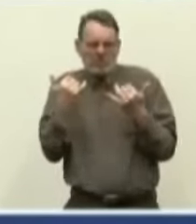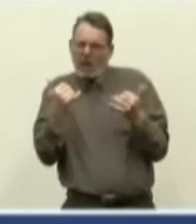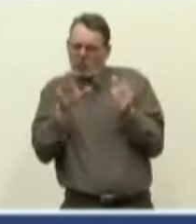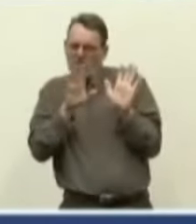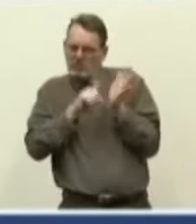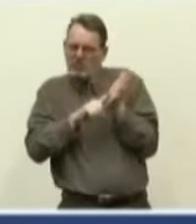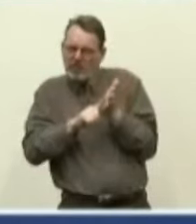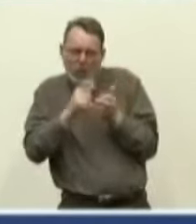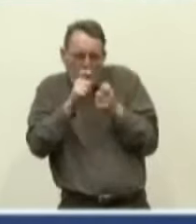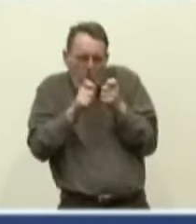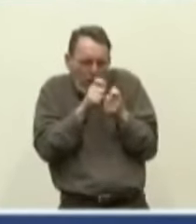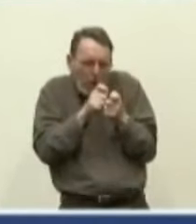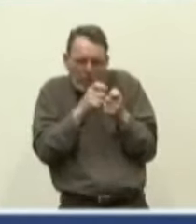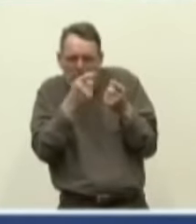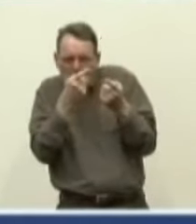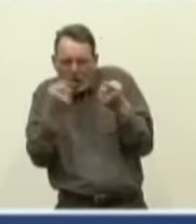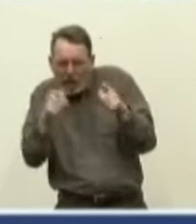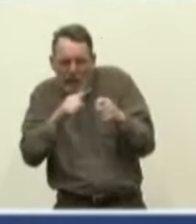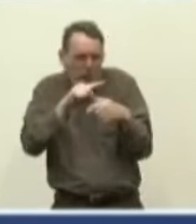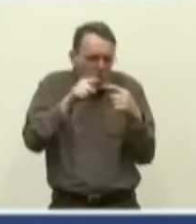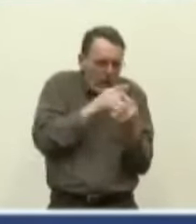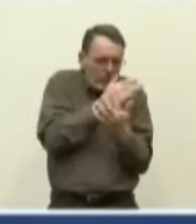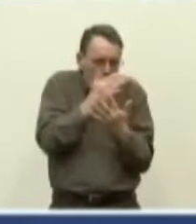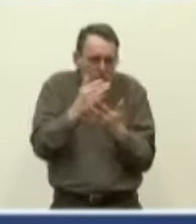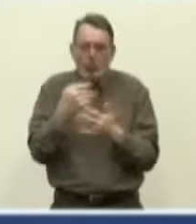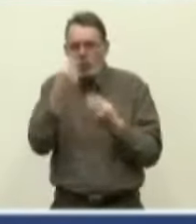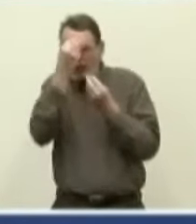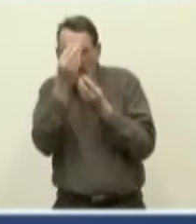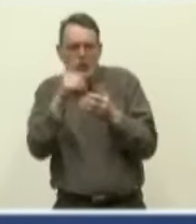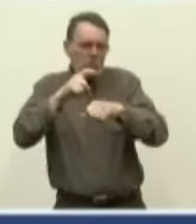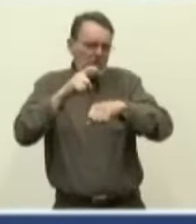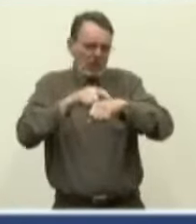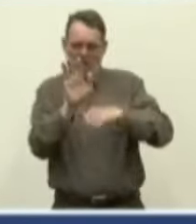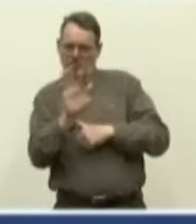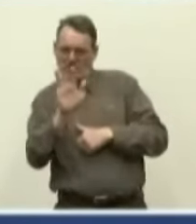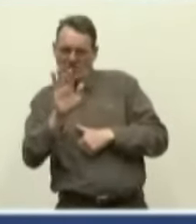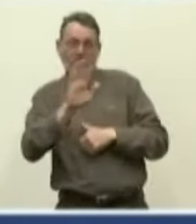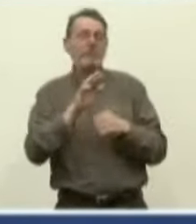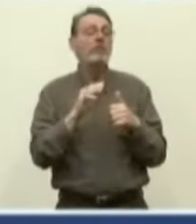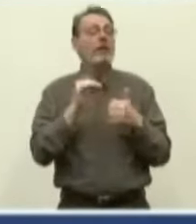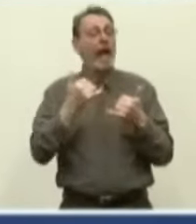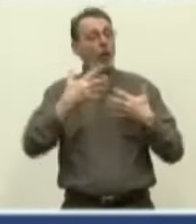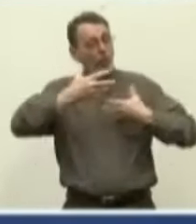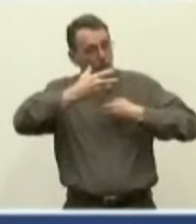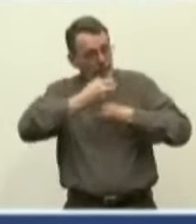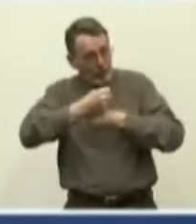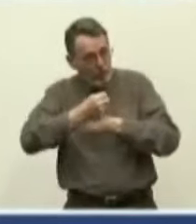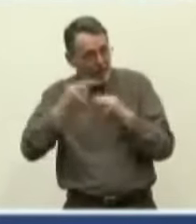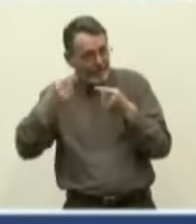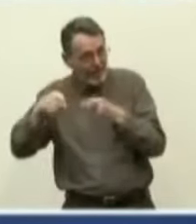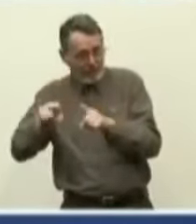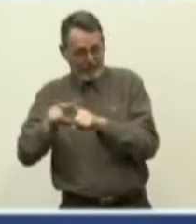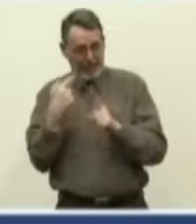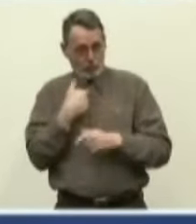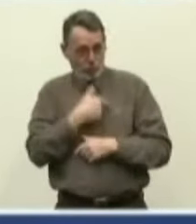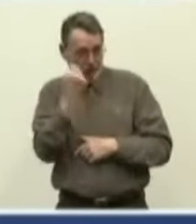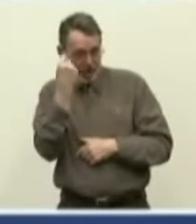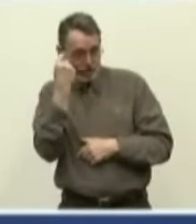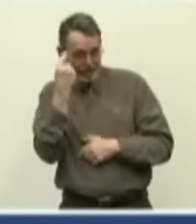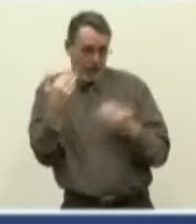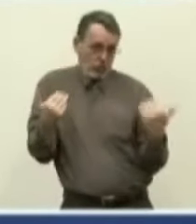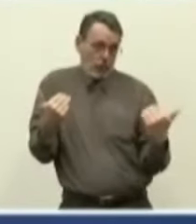investigation. The times presented are approximate. The following is a summary of the events as they are understood as of